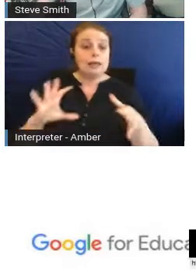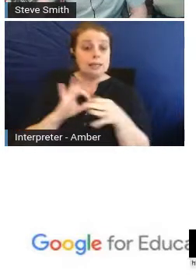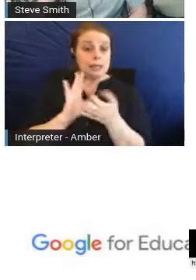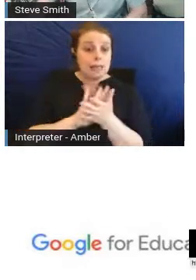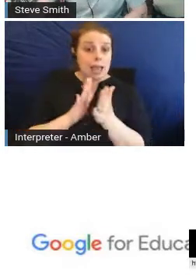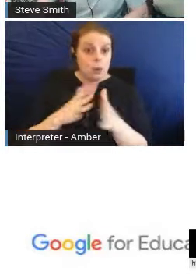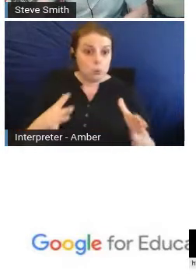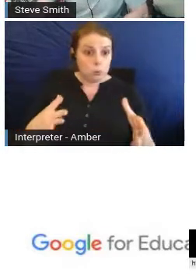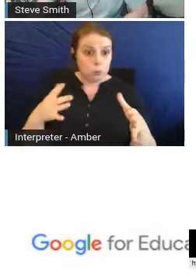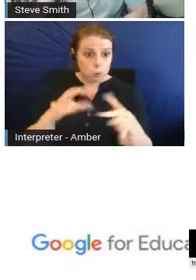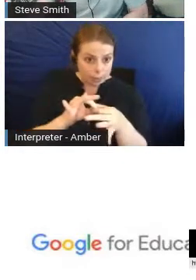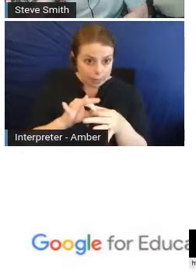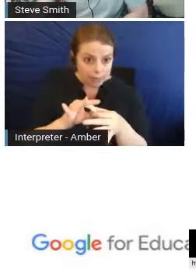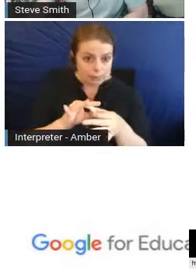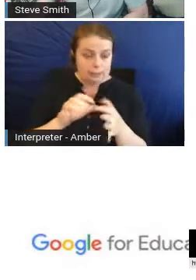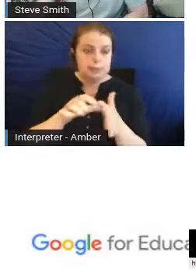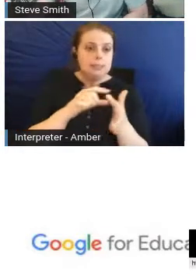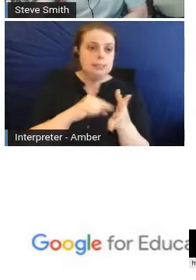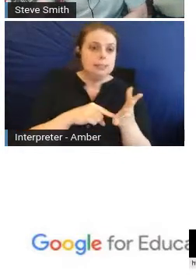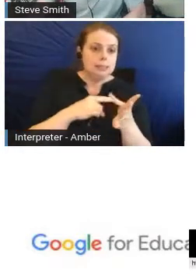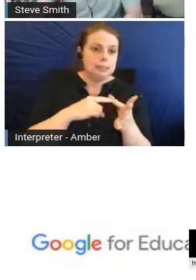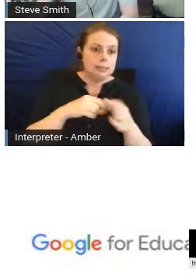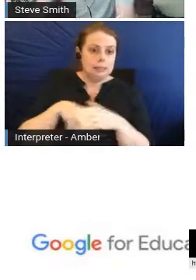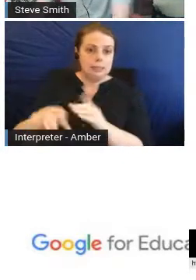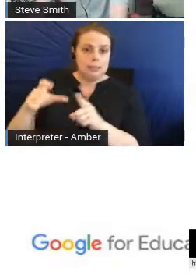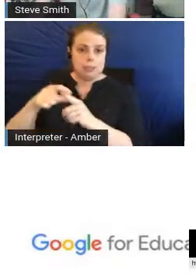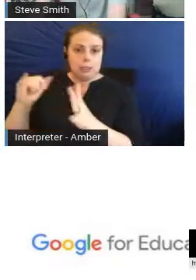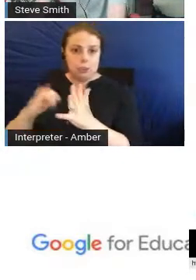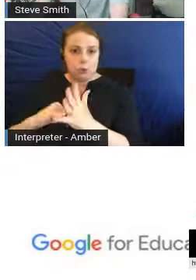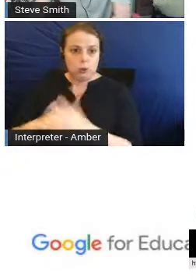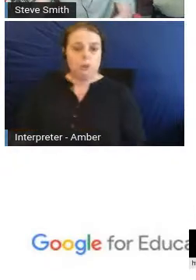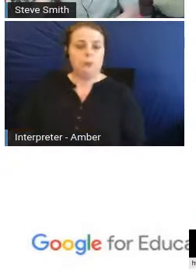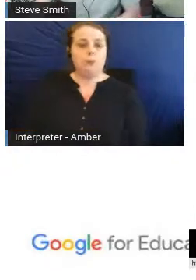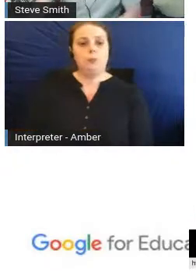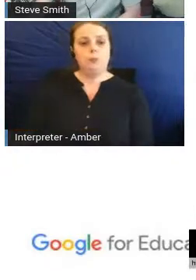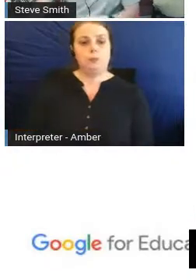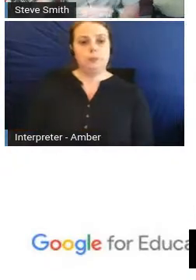connect data to a Data Studio dashboard.